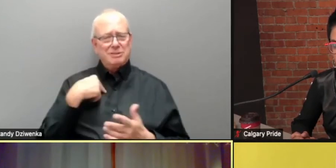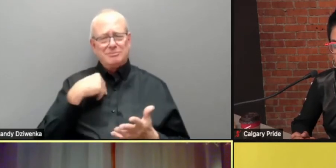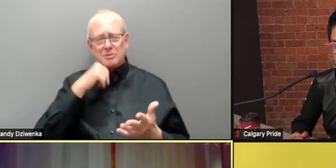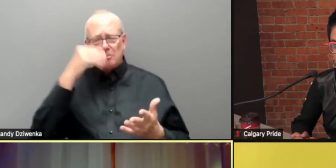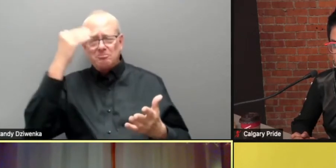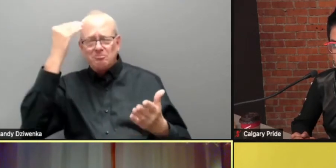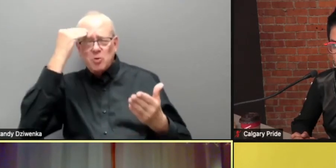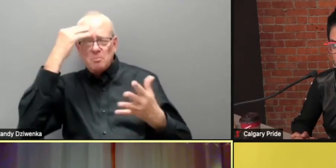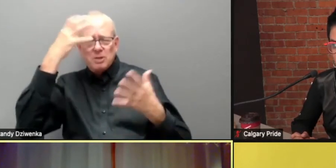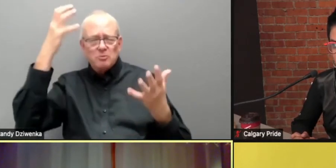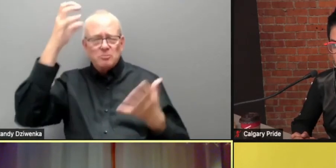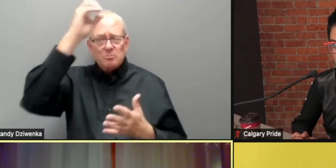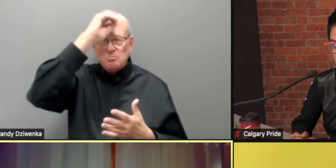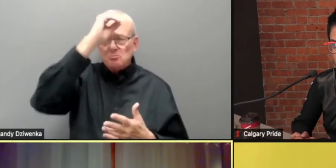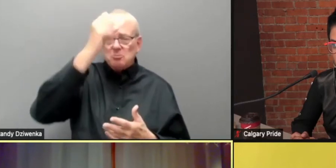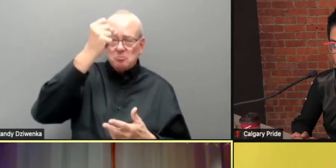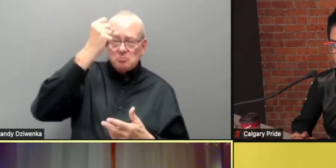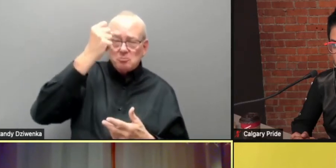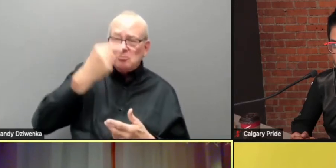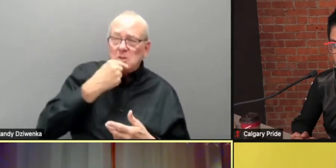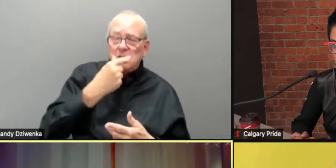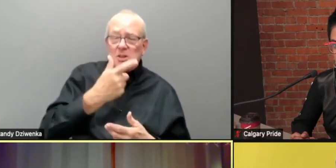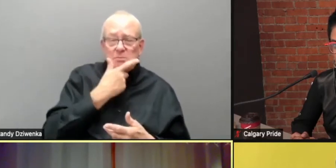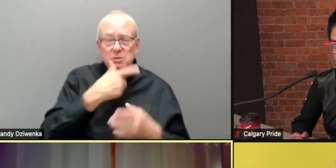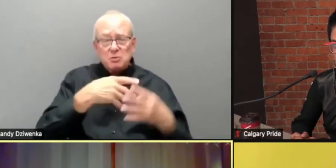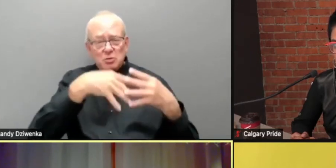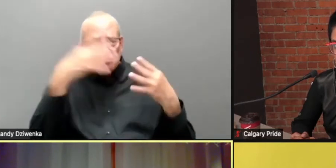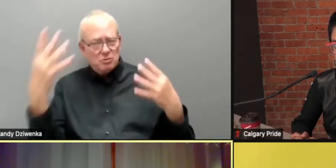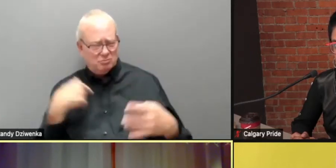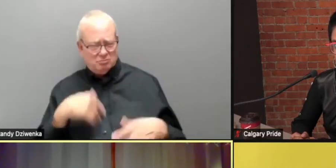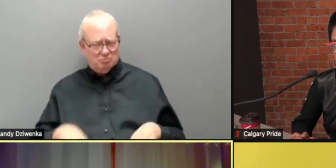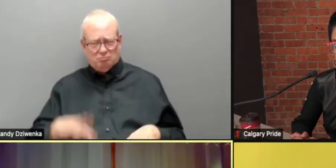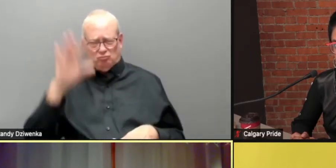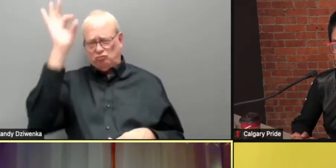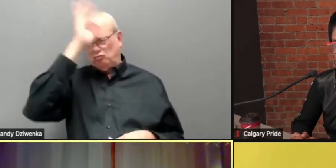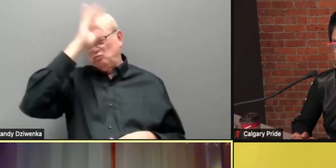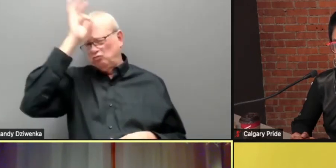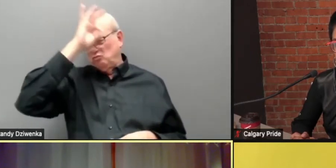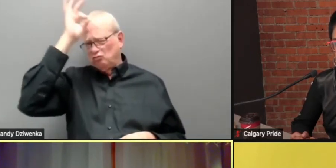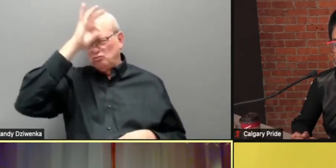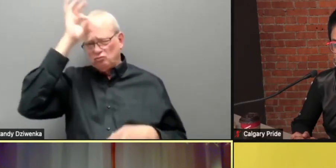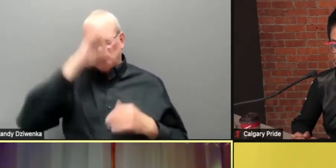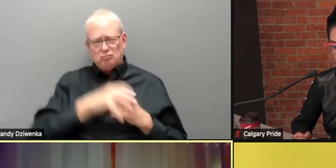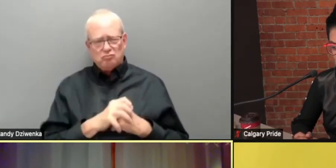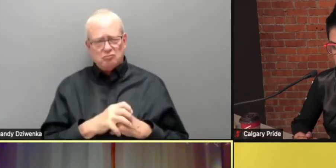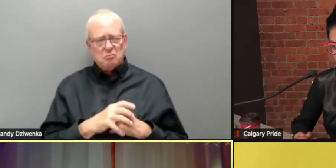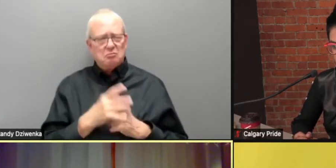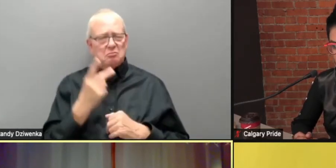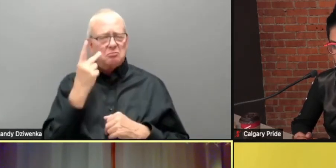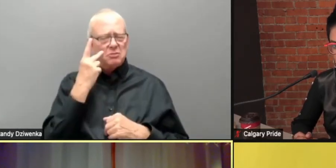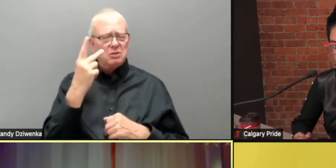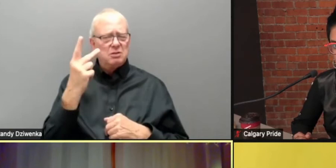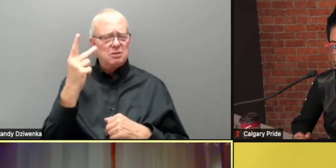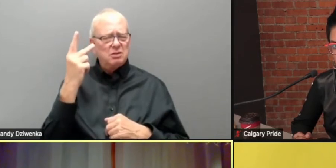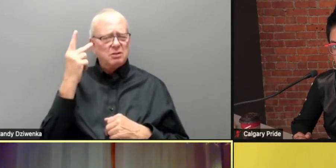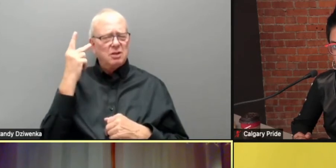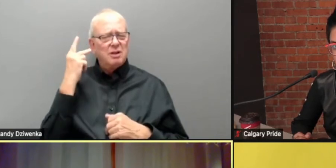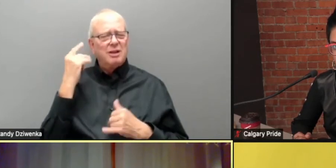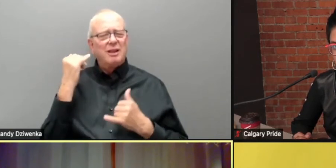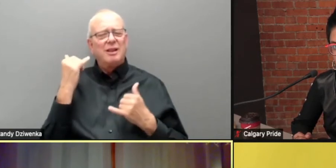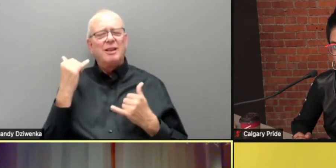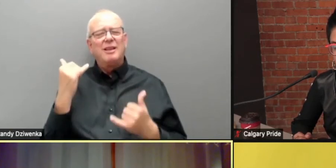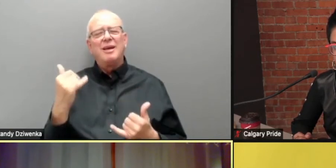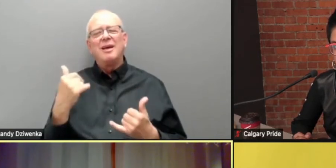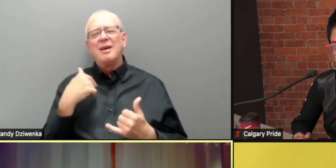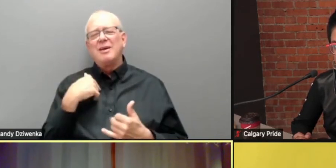And reflecting back, I'm aware, and I see that awareness